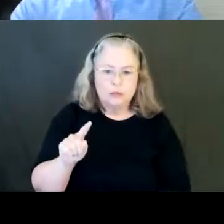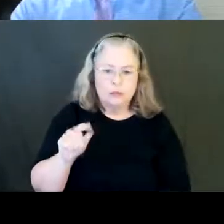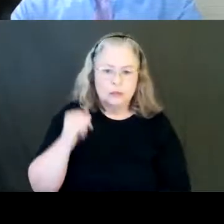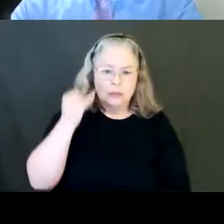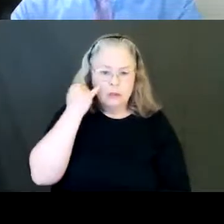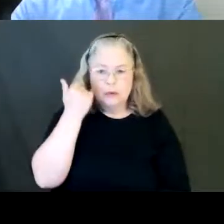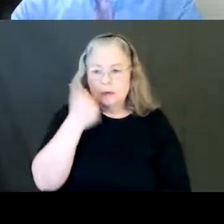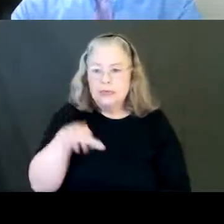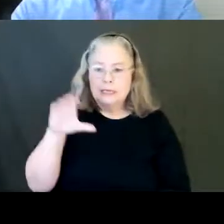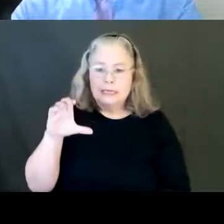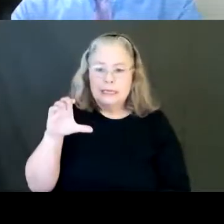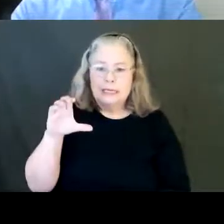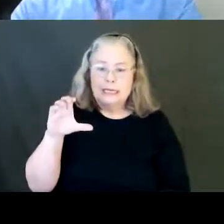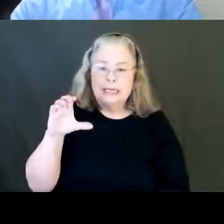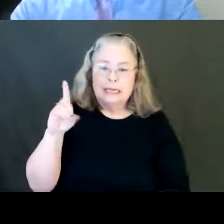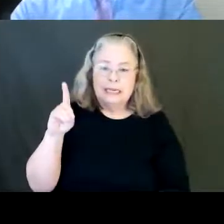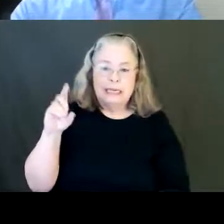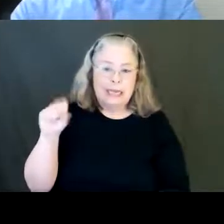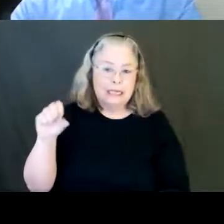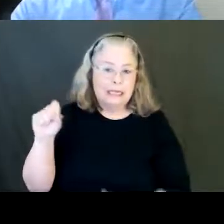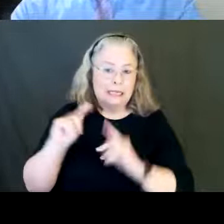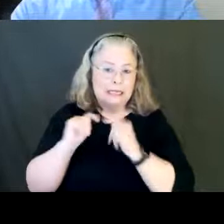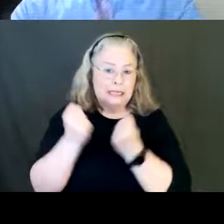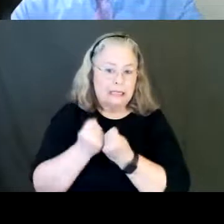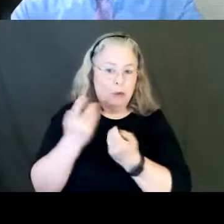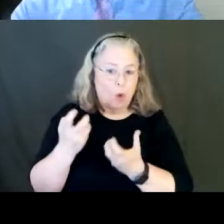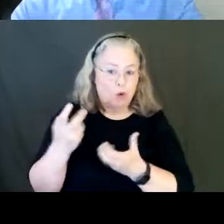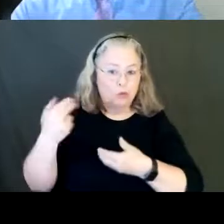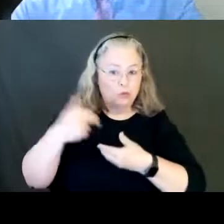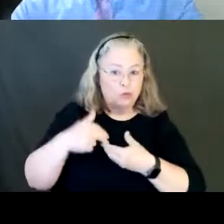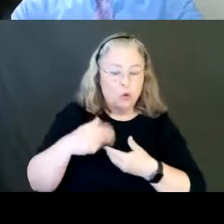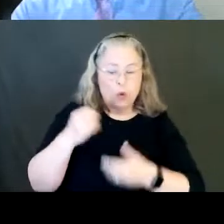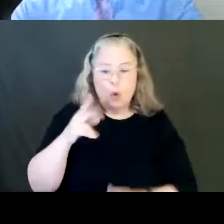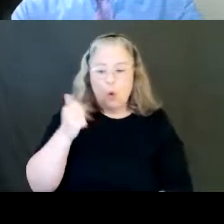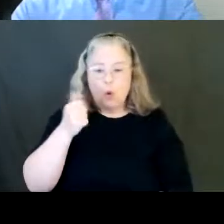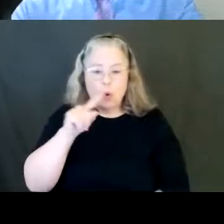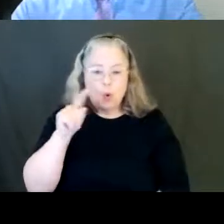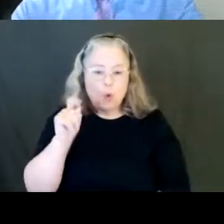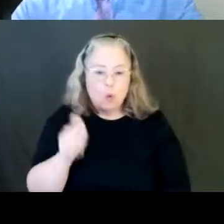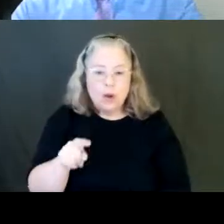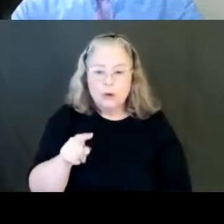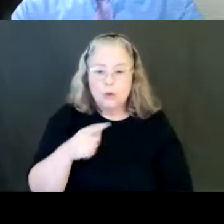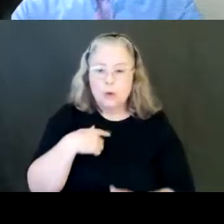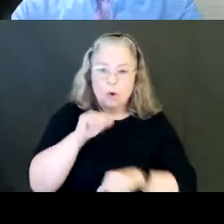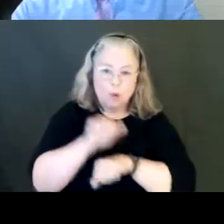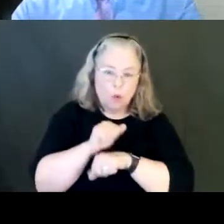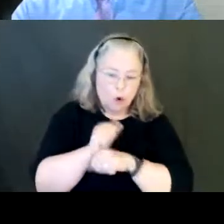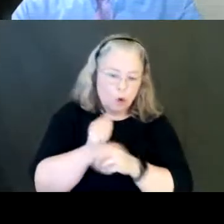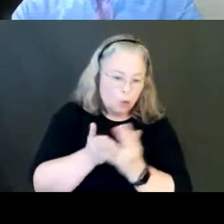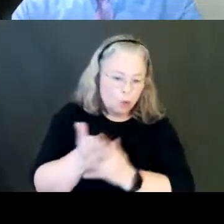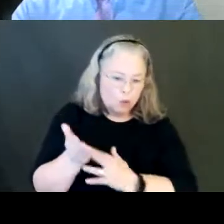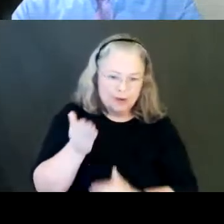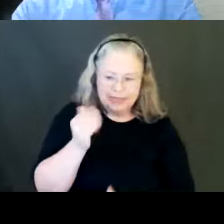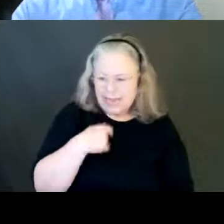the CDSS team would like to jump in, or if there's a question that as I'm working through, if we see that